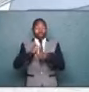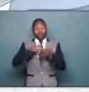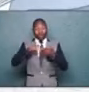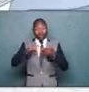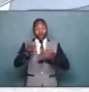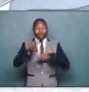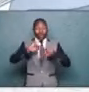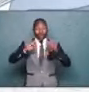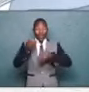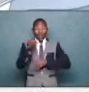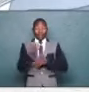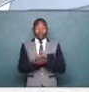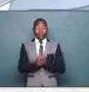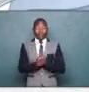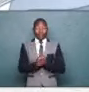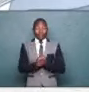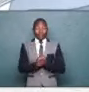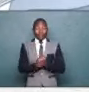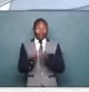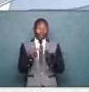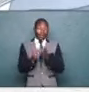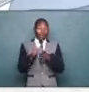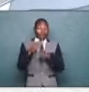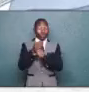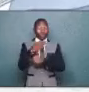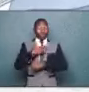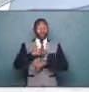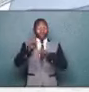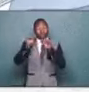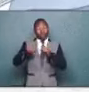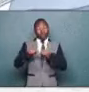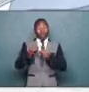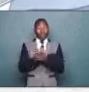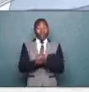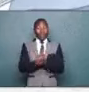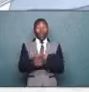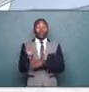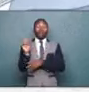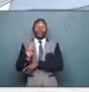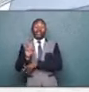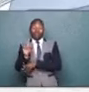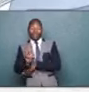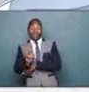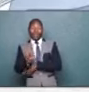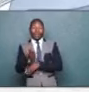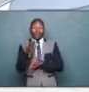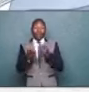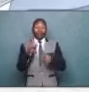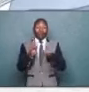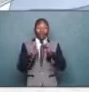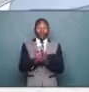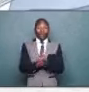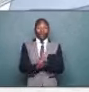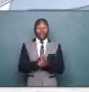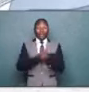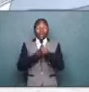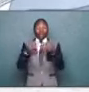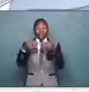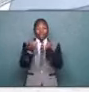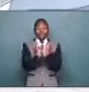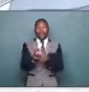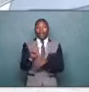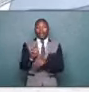take place. The Commission will not allow any visitation or roving exercise by party leaders